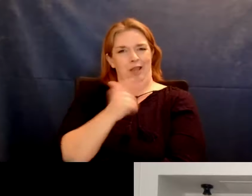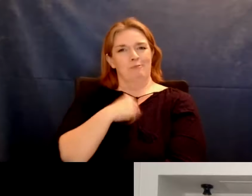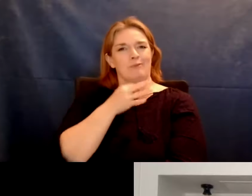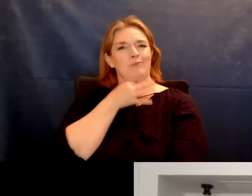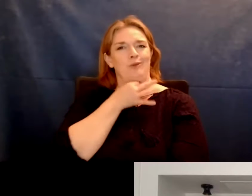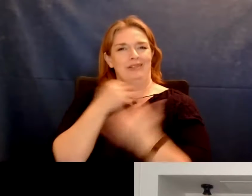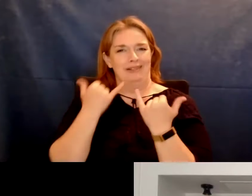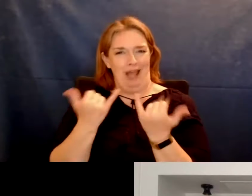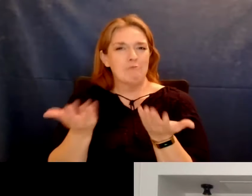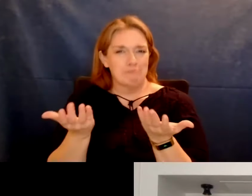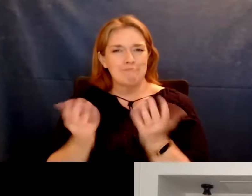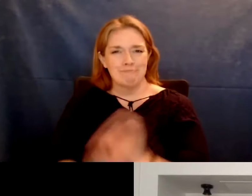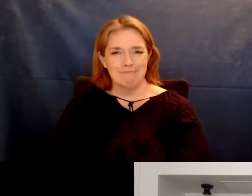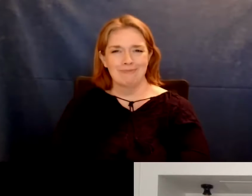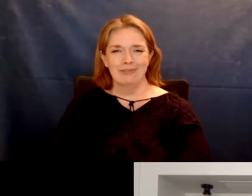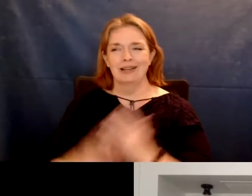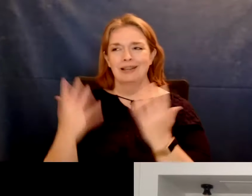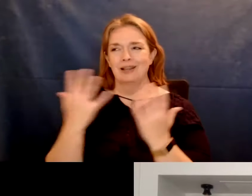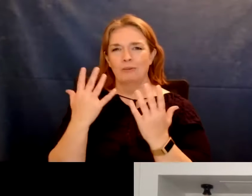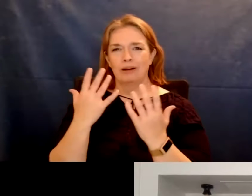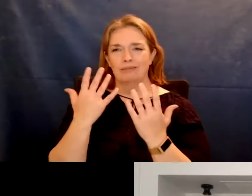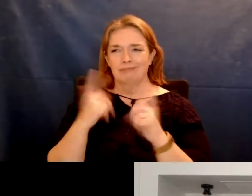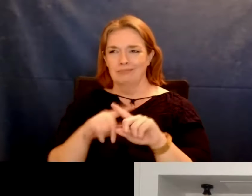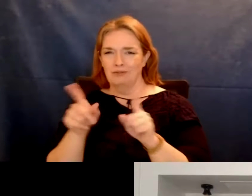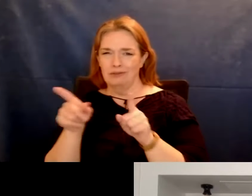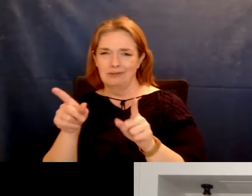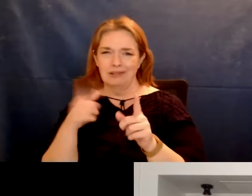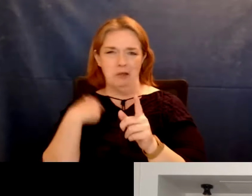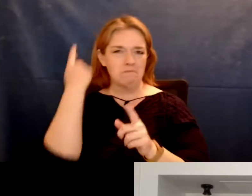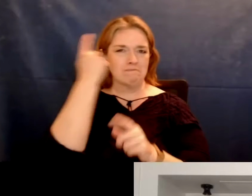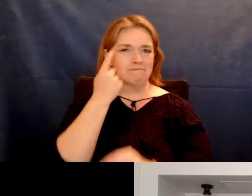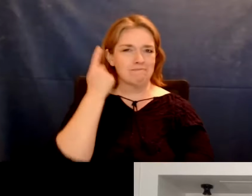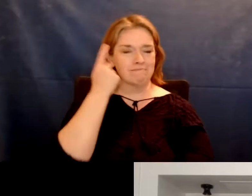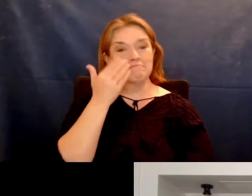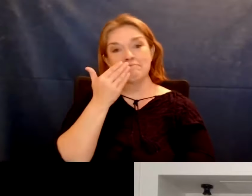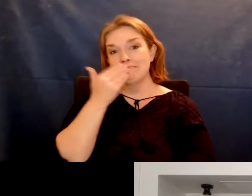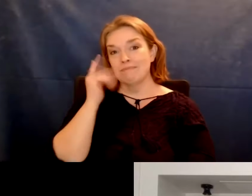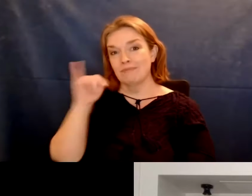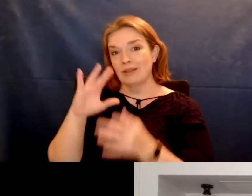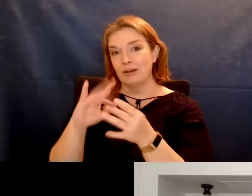Curious as to what those differences might be. Yeah, thank you, Roberta.